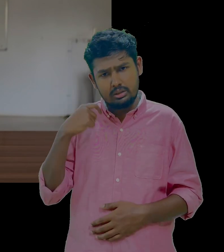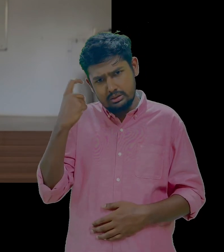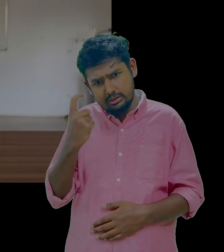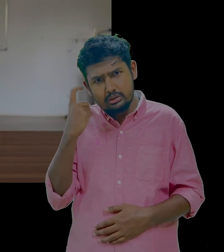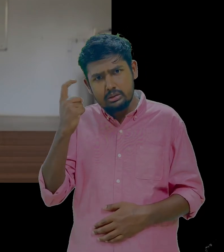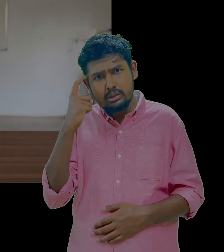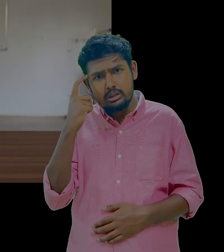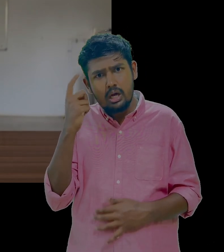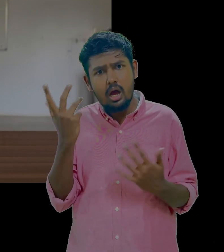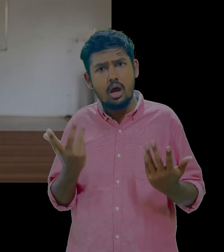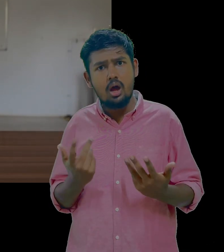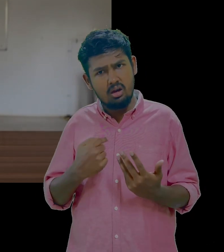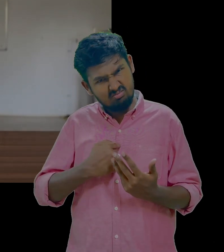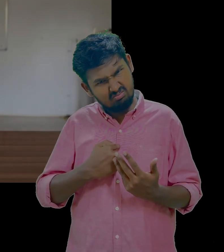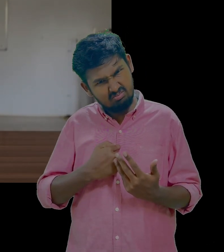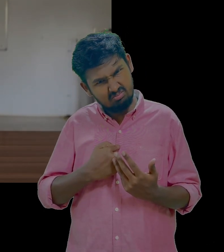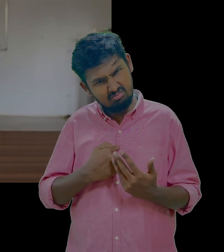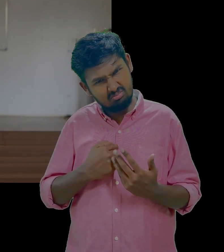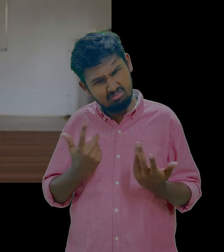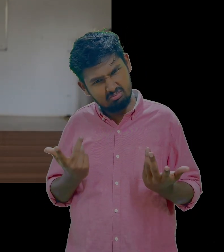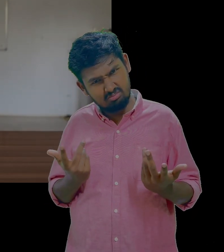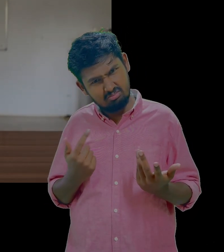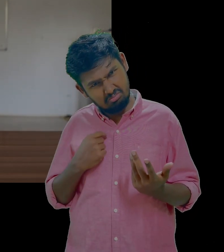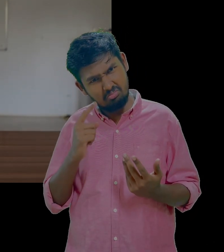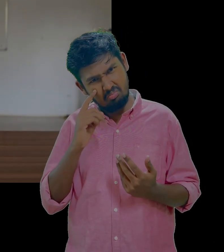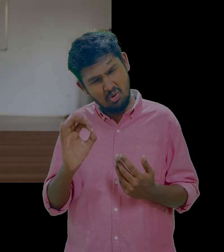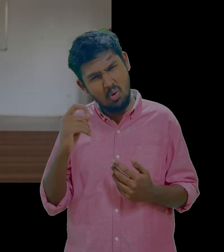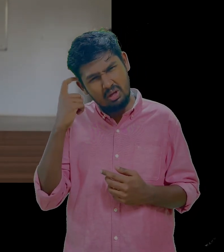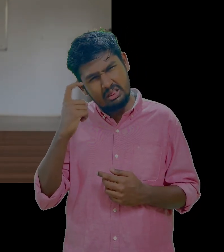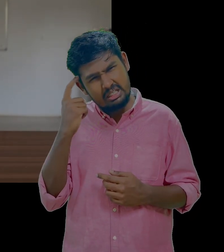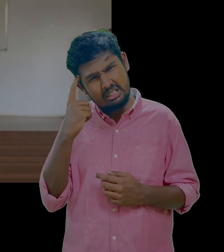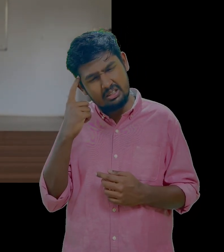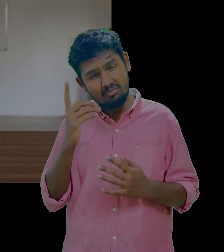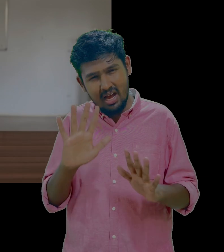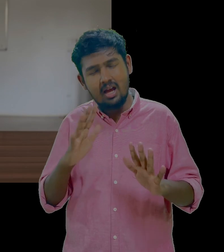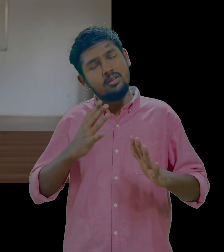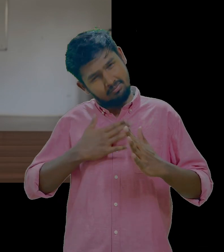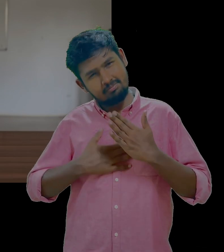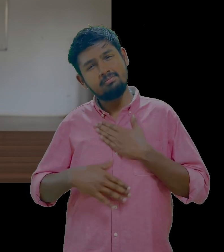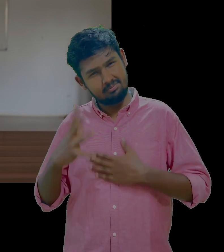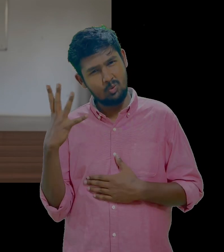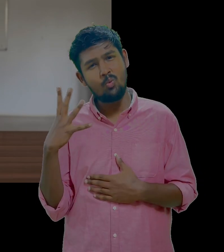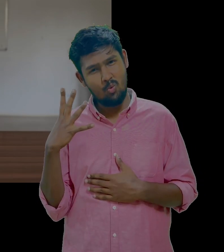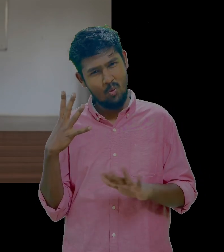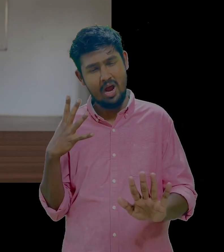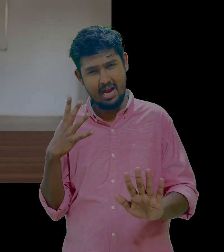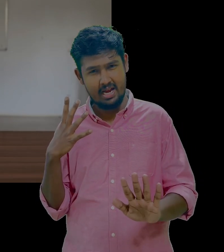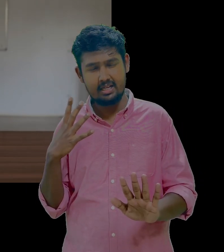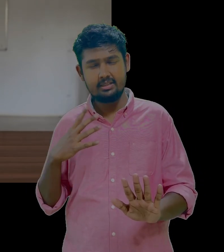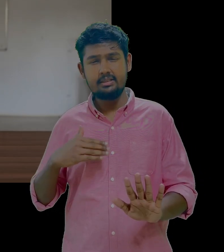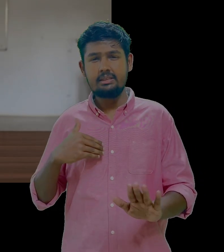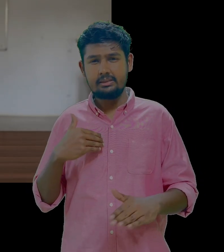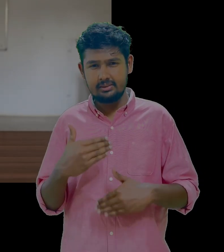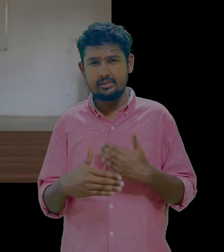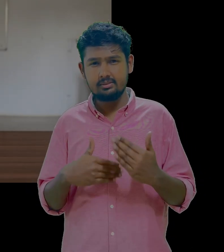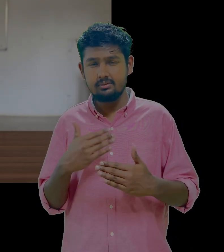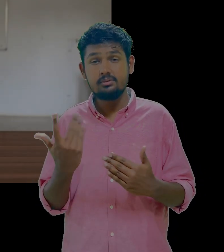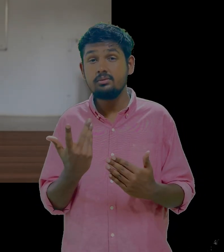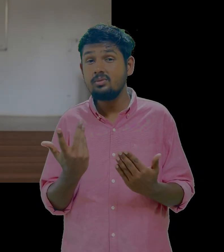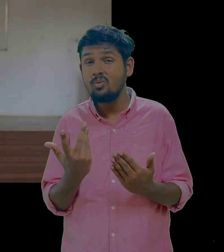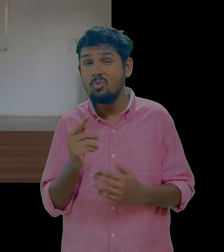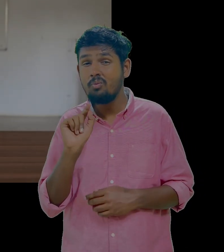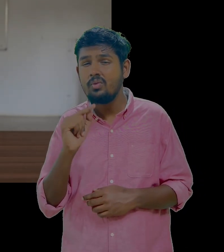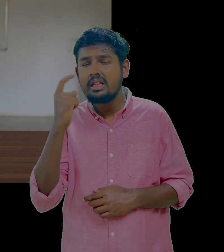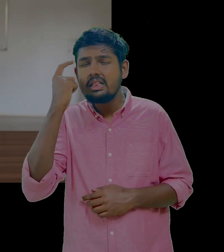my ability to wait has kicked in and started doing something in my head. But in the meanwhile, my friends and other people who